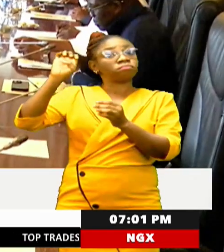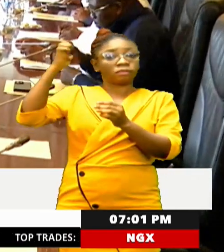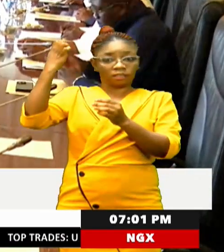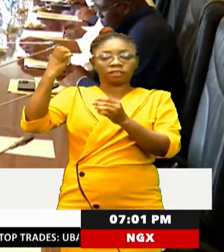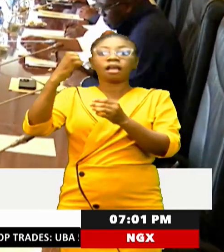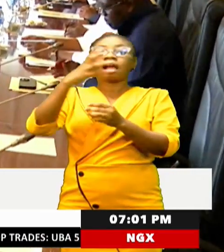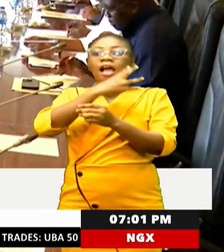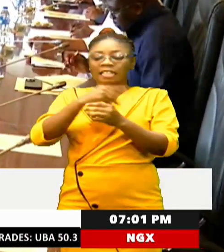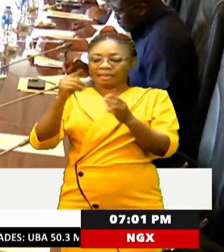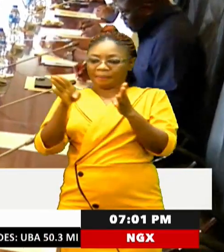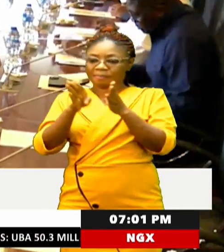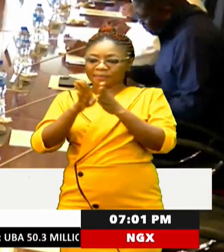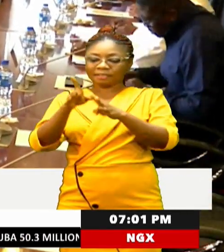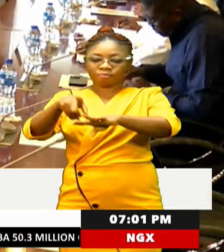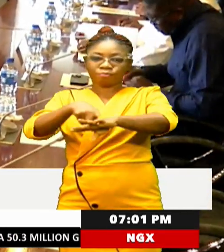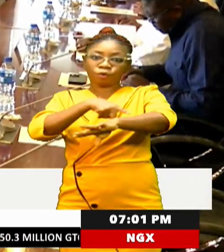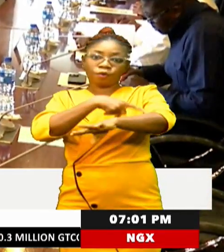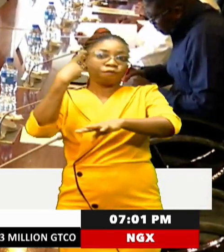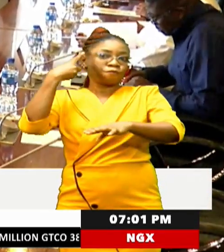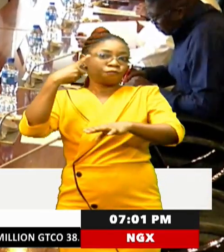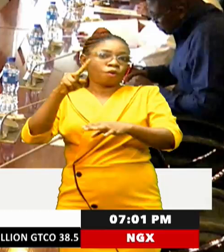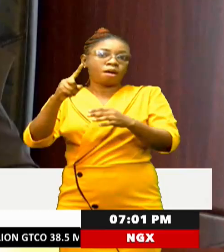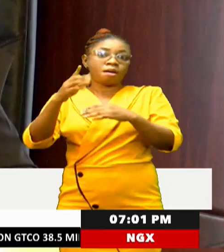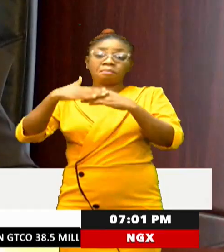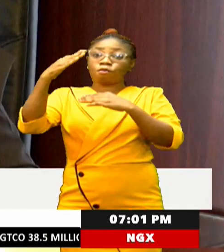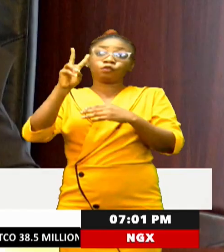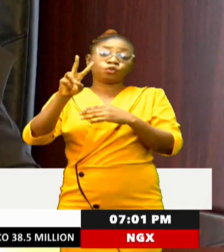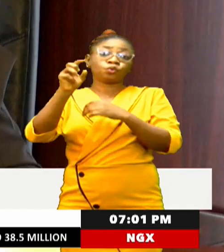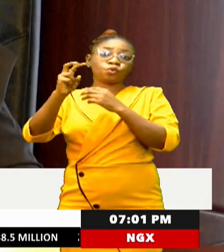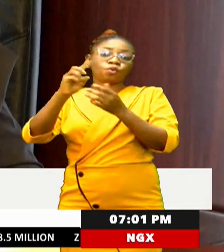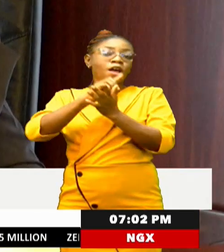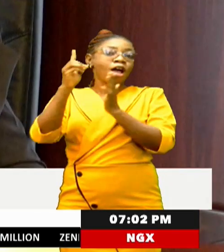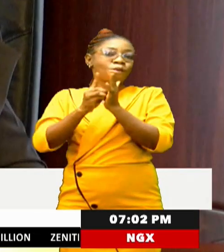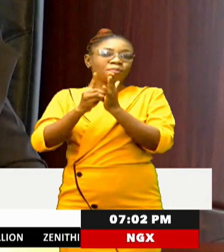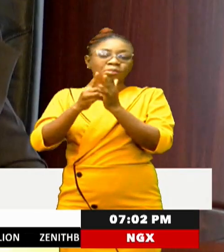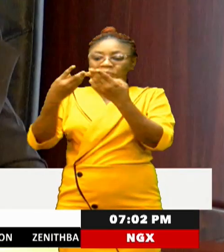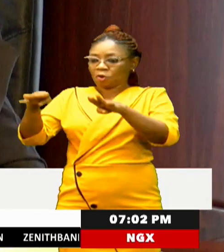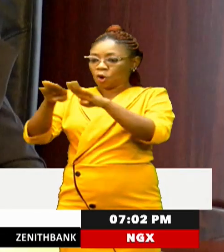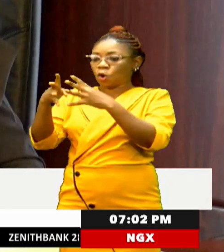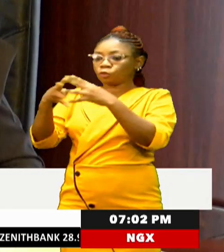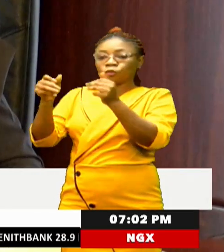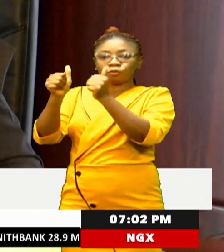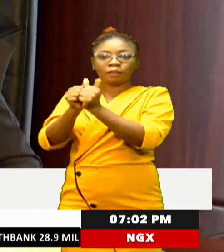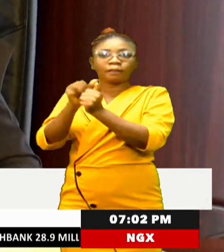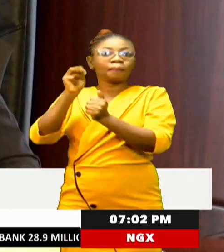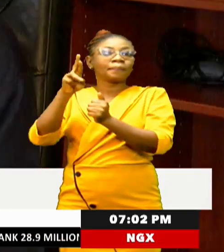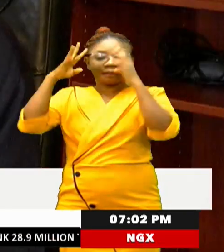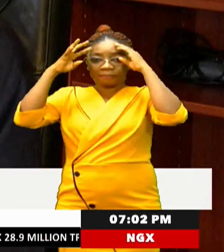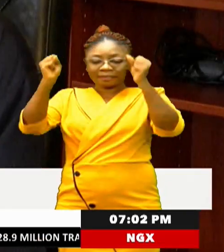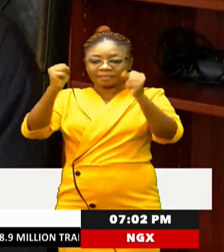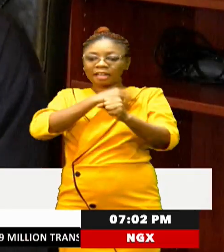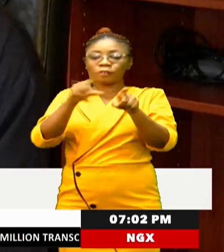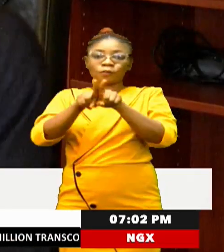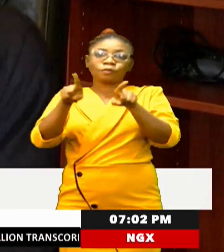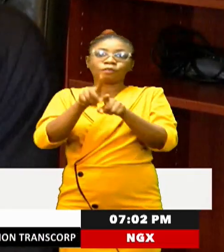the meeting lasted for more than 2 hours behind closed doors with Mr. President and as well as Vice